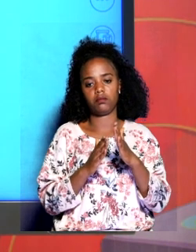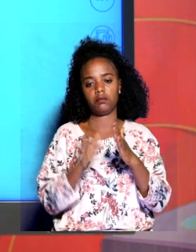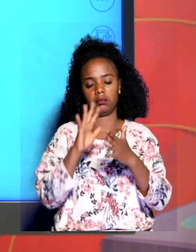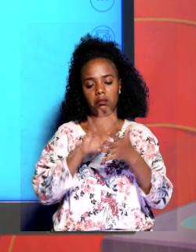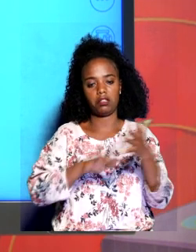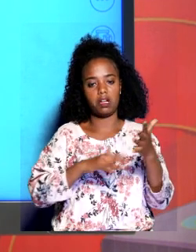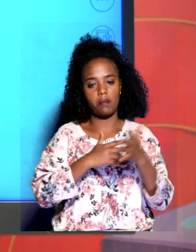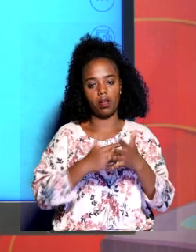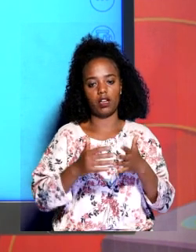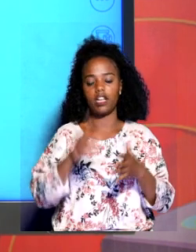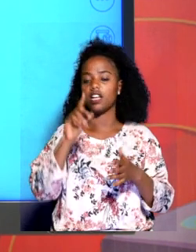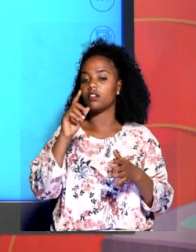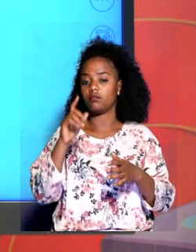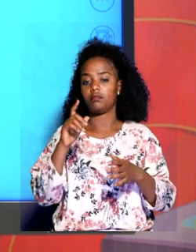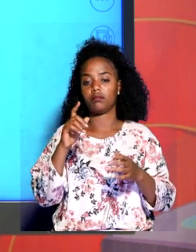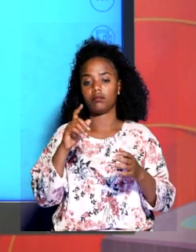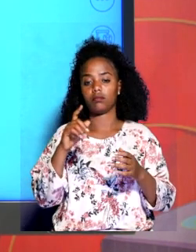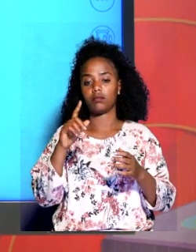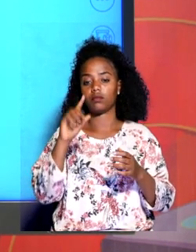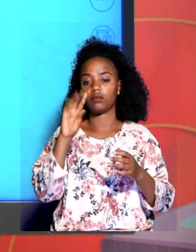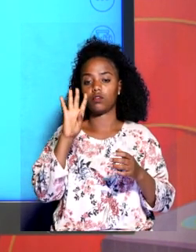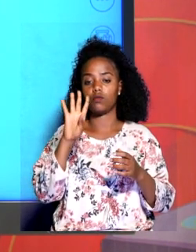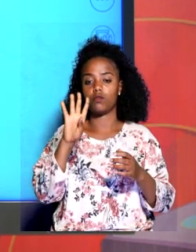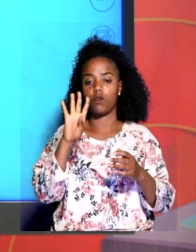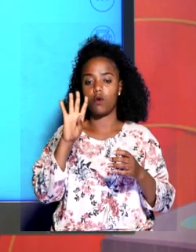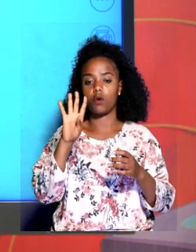X 4x